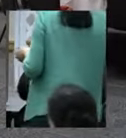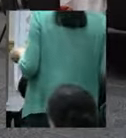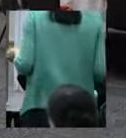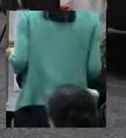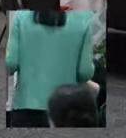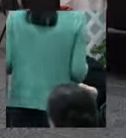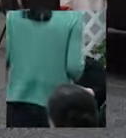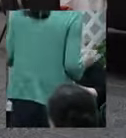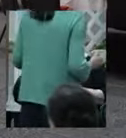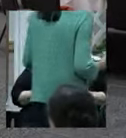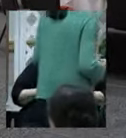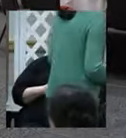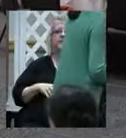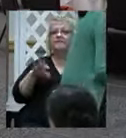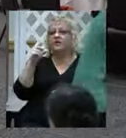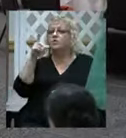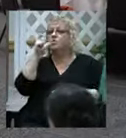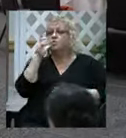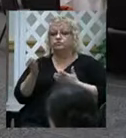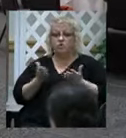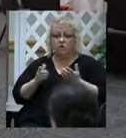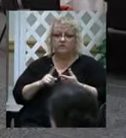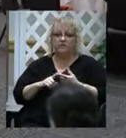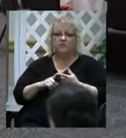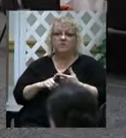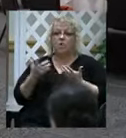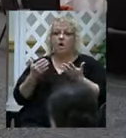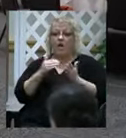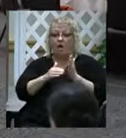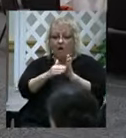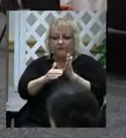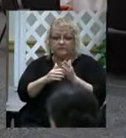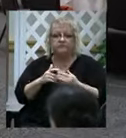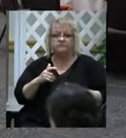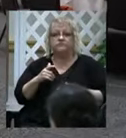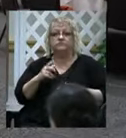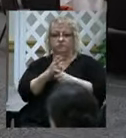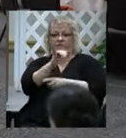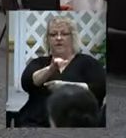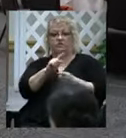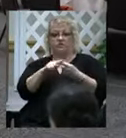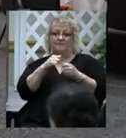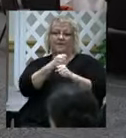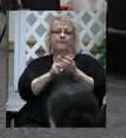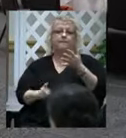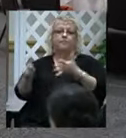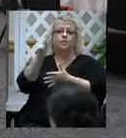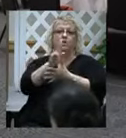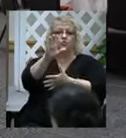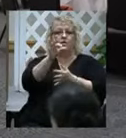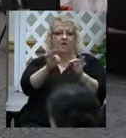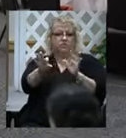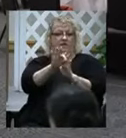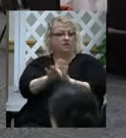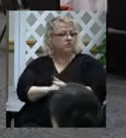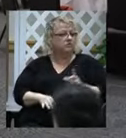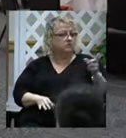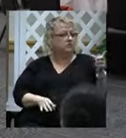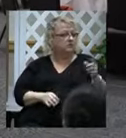about. You find out who you serve, at what frequency, and you're going to use that to prioritize your efforts. Yeah.